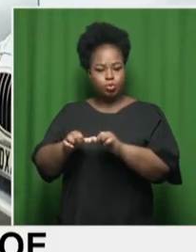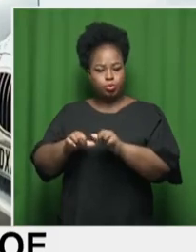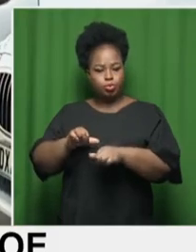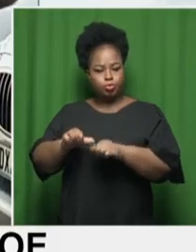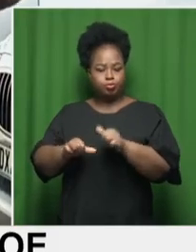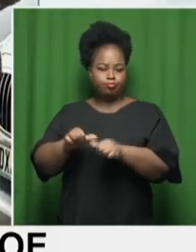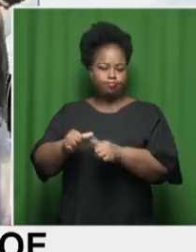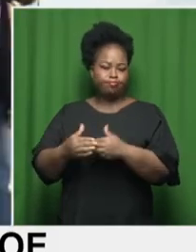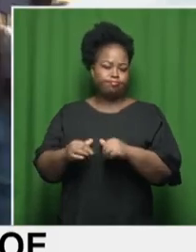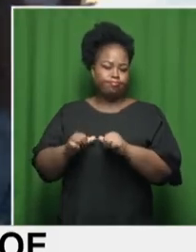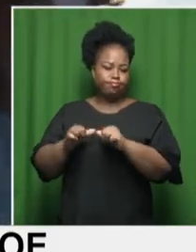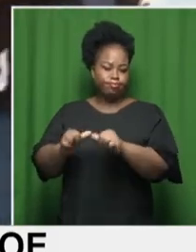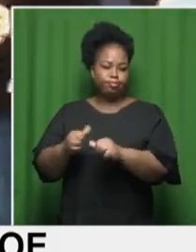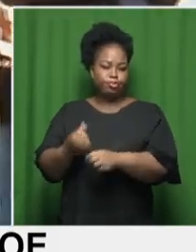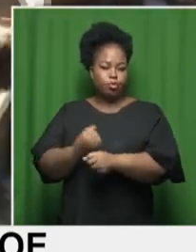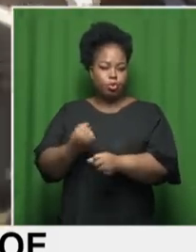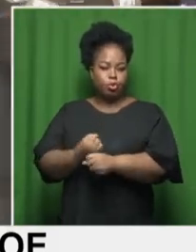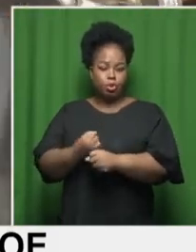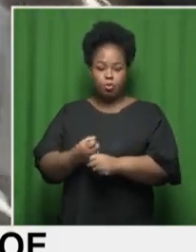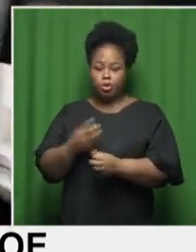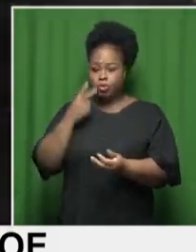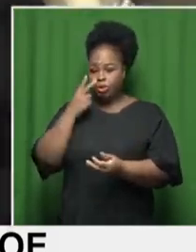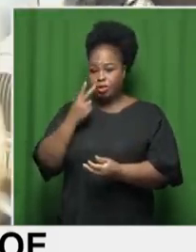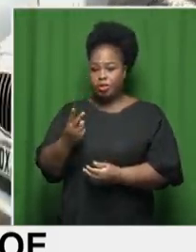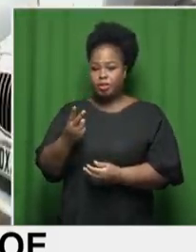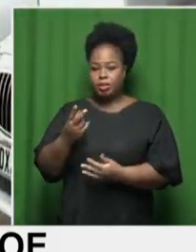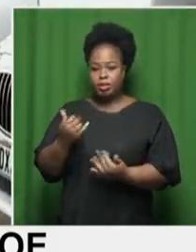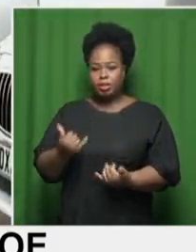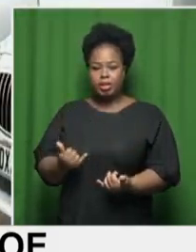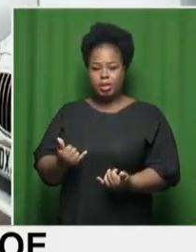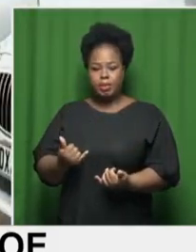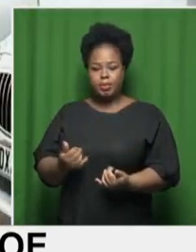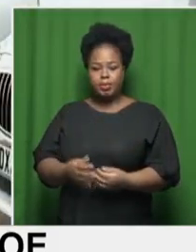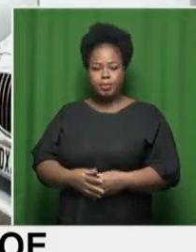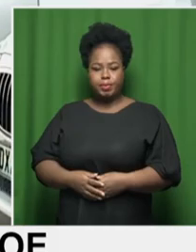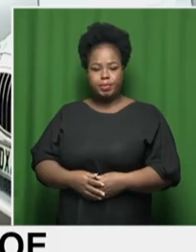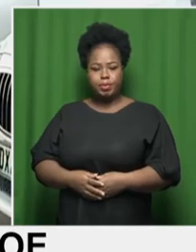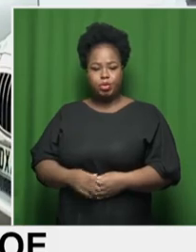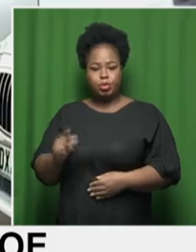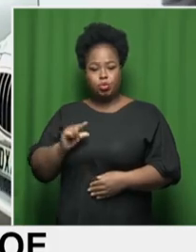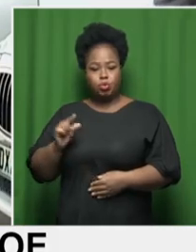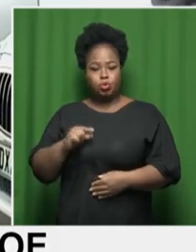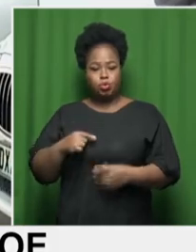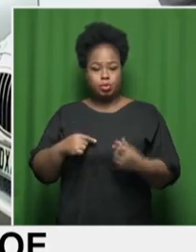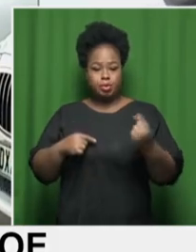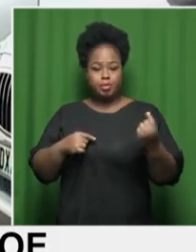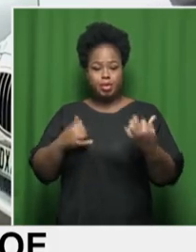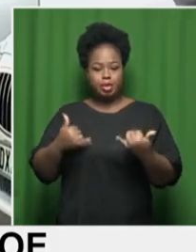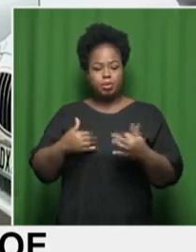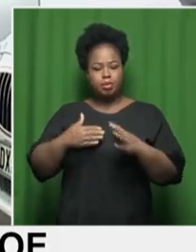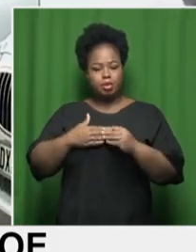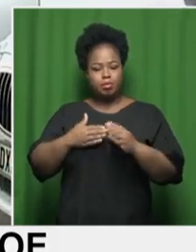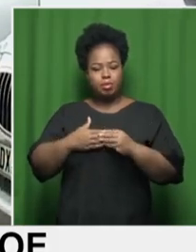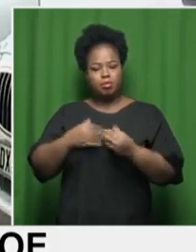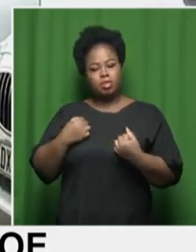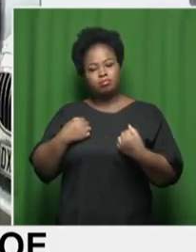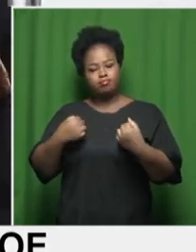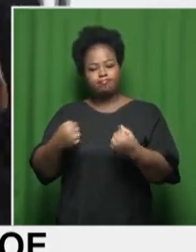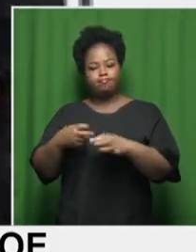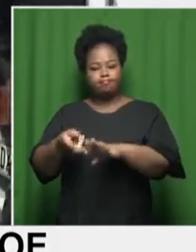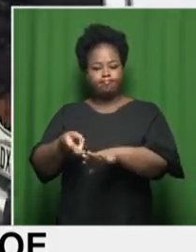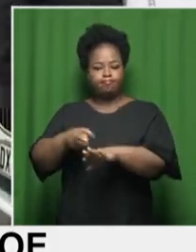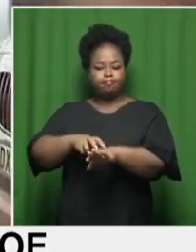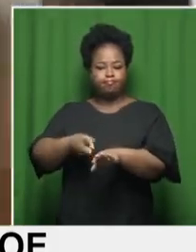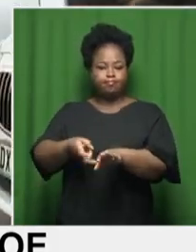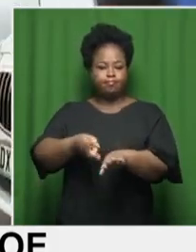forward. As you can see now, the body is about to leave, and the members of the family heading to their cars. We are about